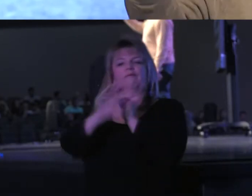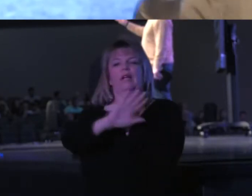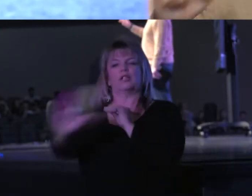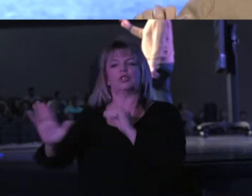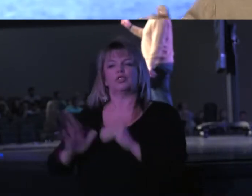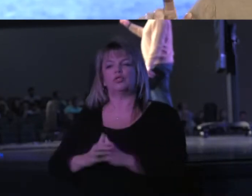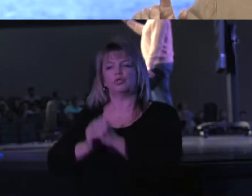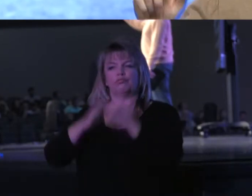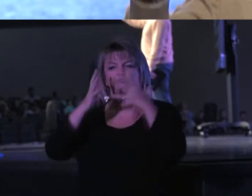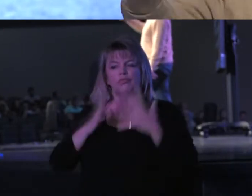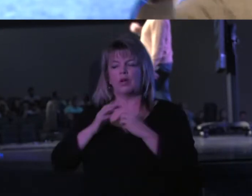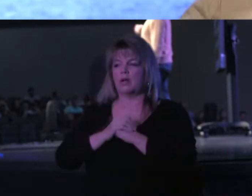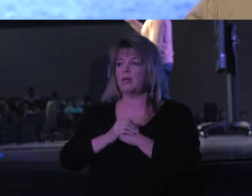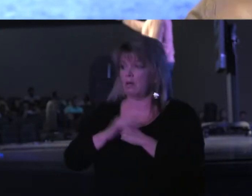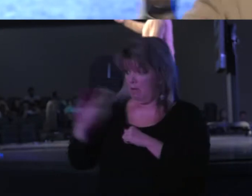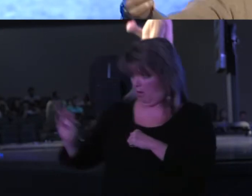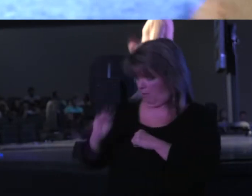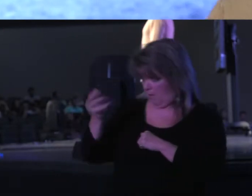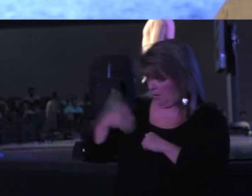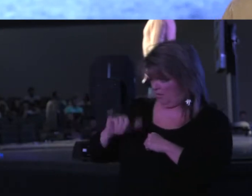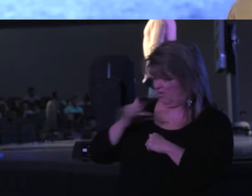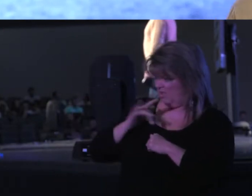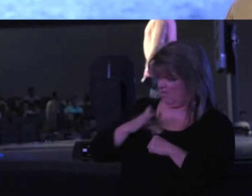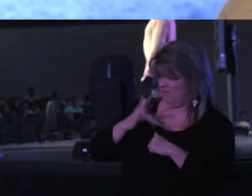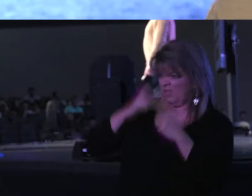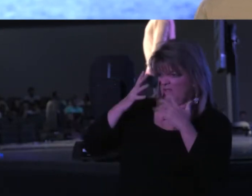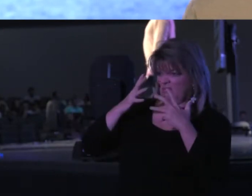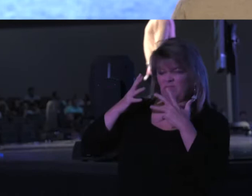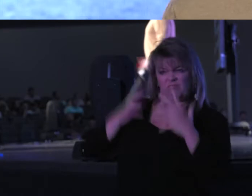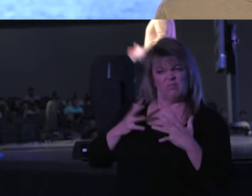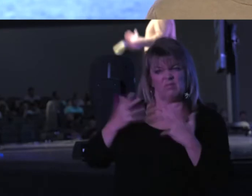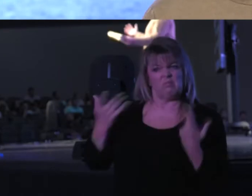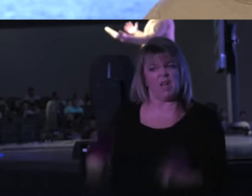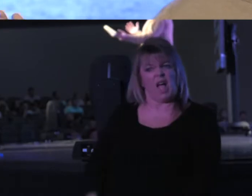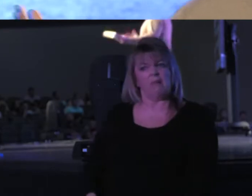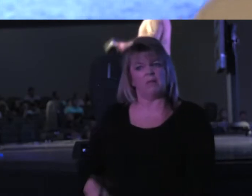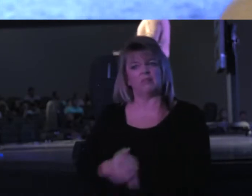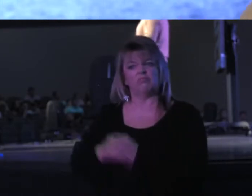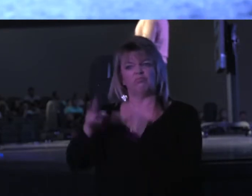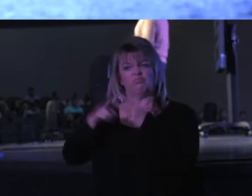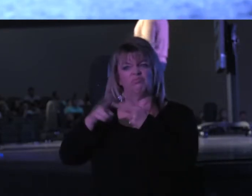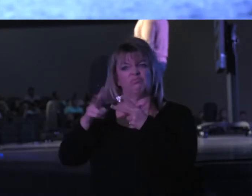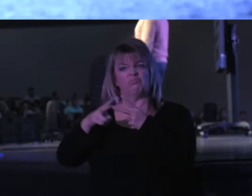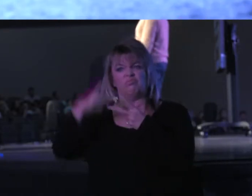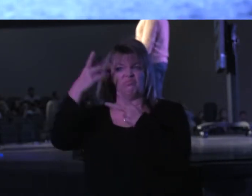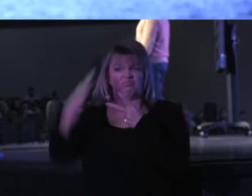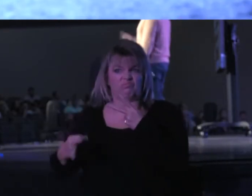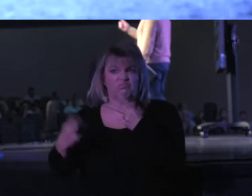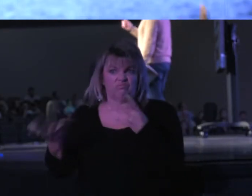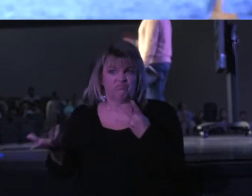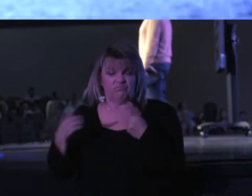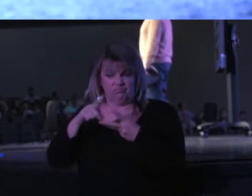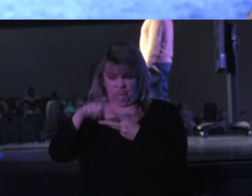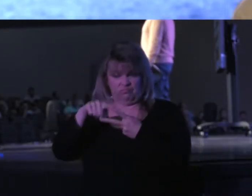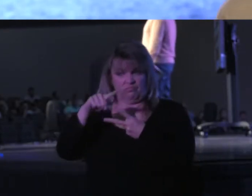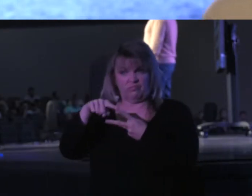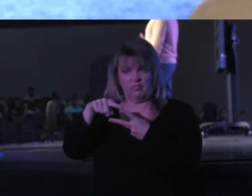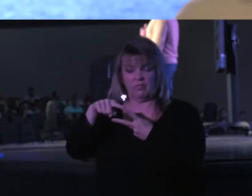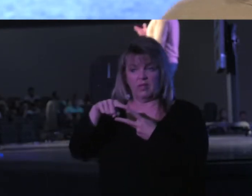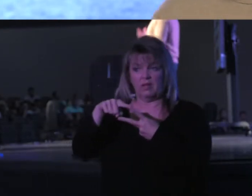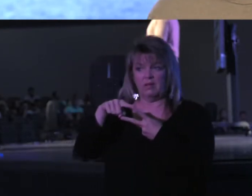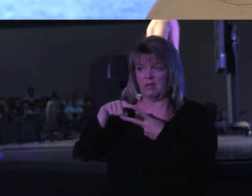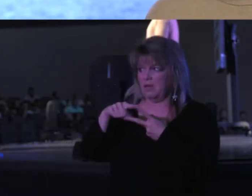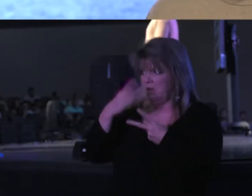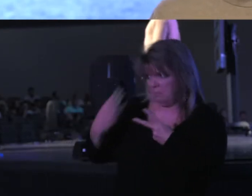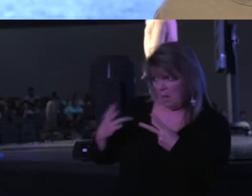happens on Monday when you still feel the sorrow? There are only two conclusions that a soul can reach. One is, I